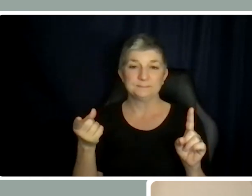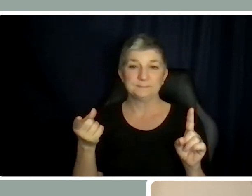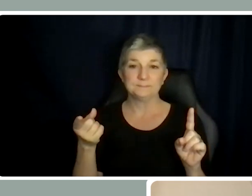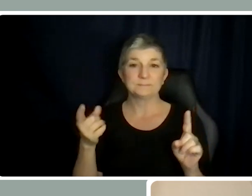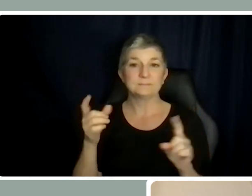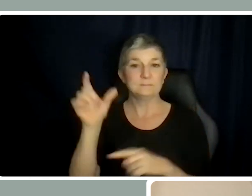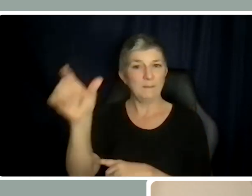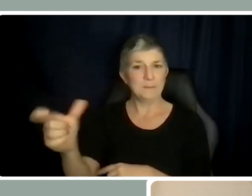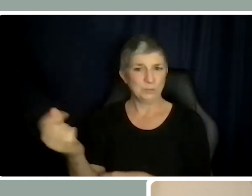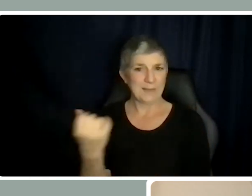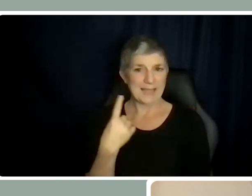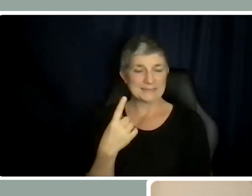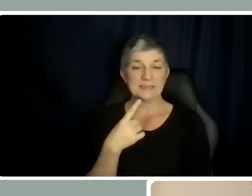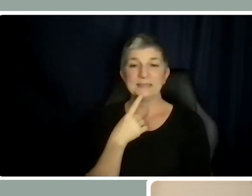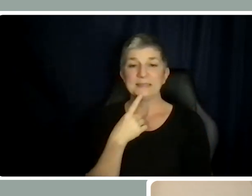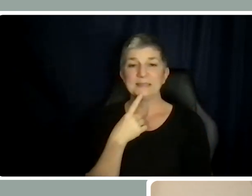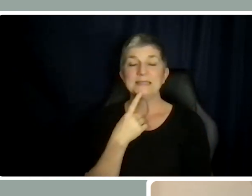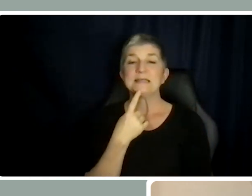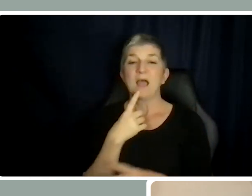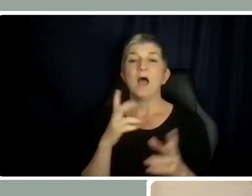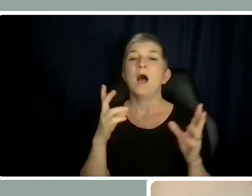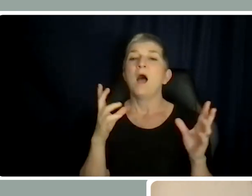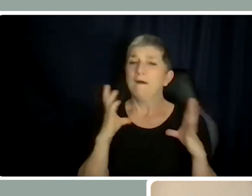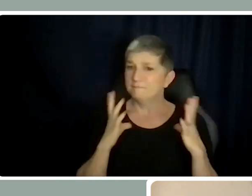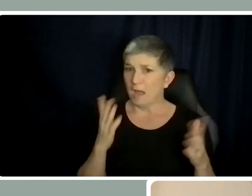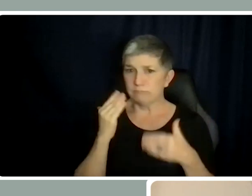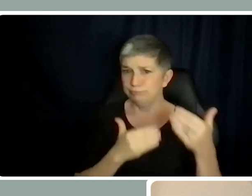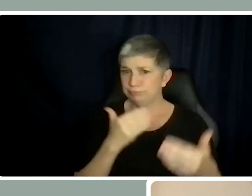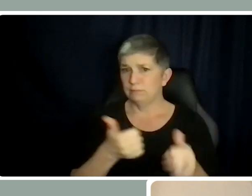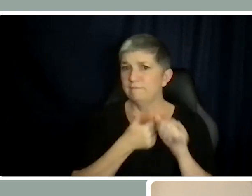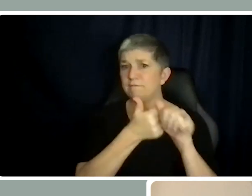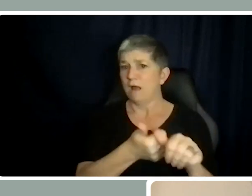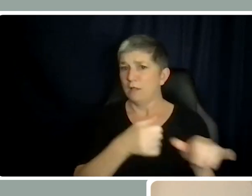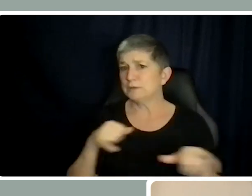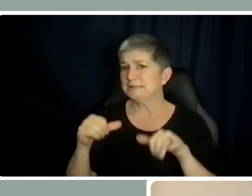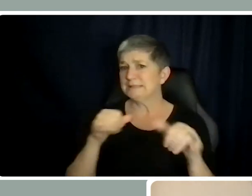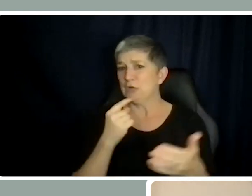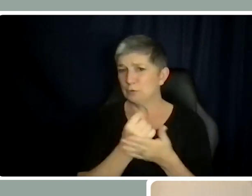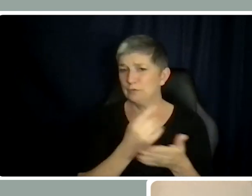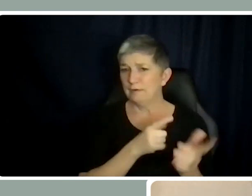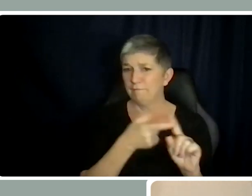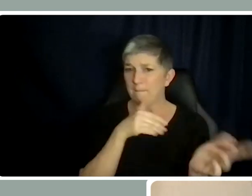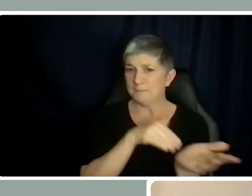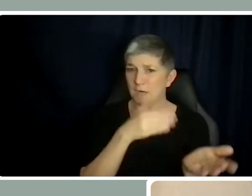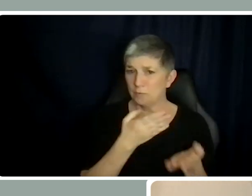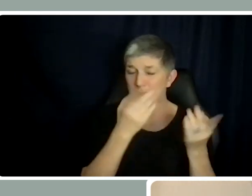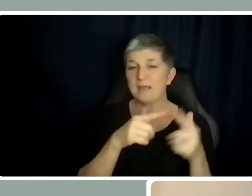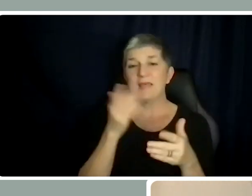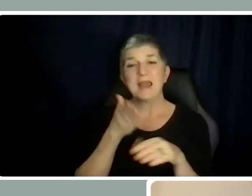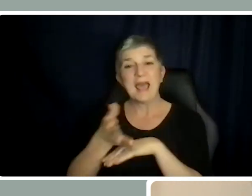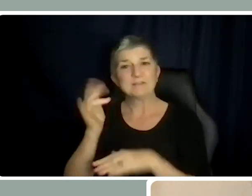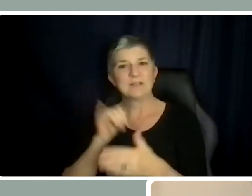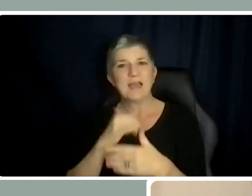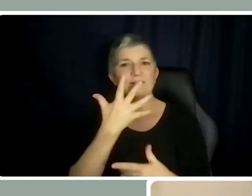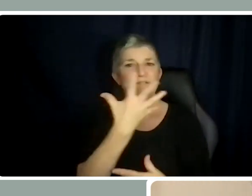the person asking the question is sort of saying, well, I'm going to get whatever standard treatment my doctor recommends. And then after that, over the next 5 to 10